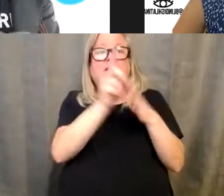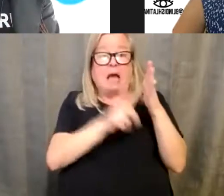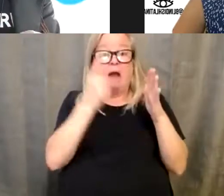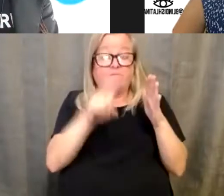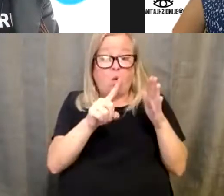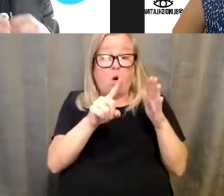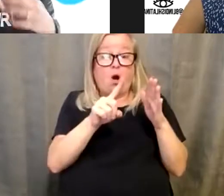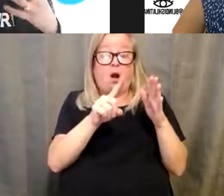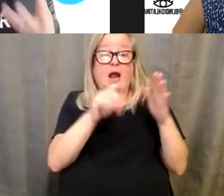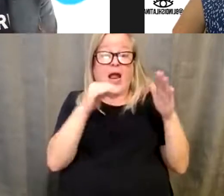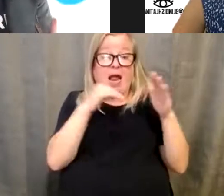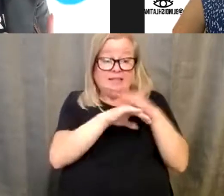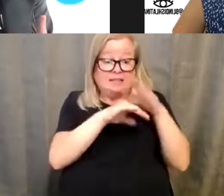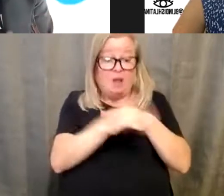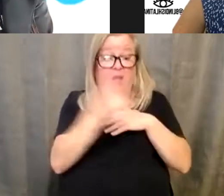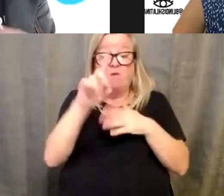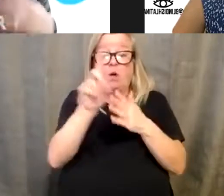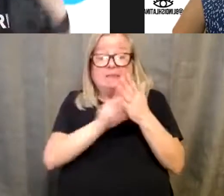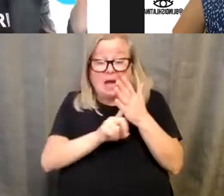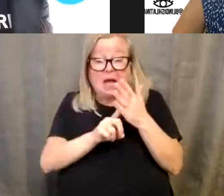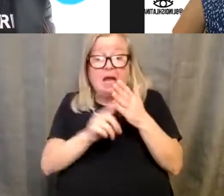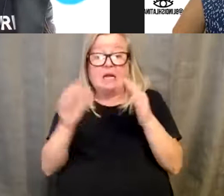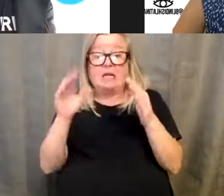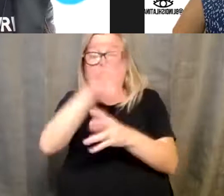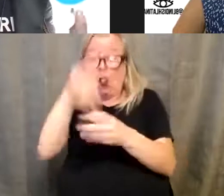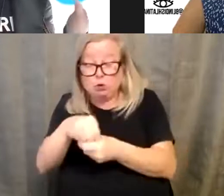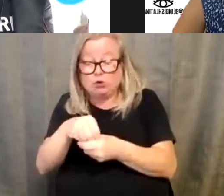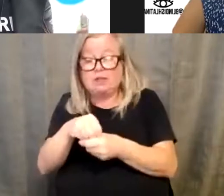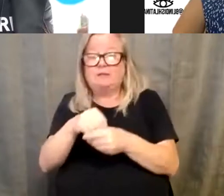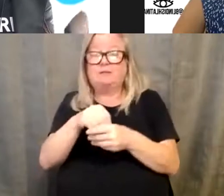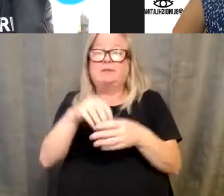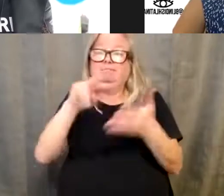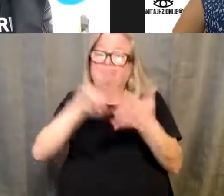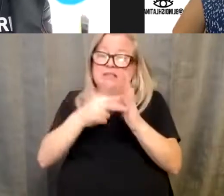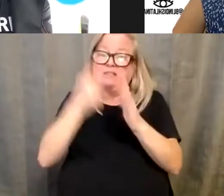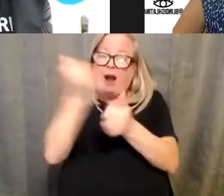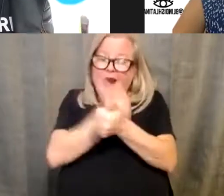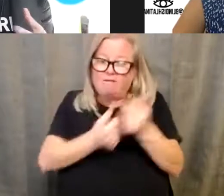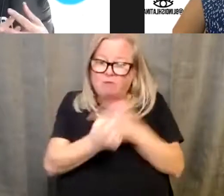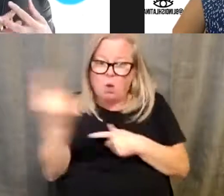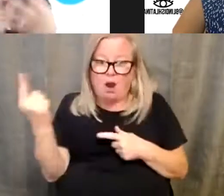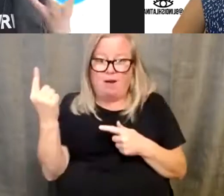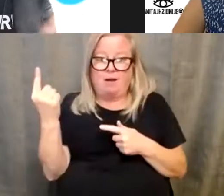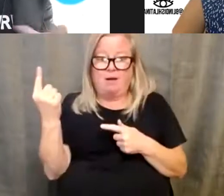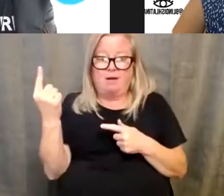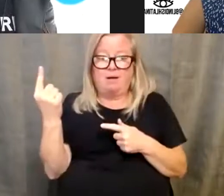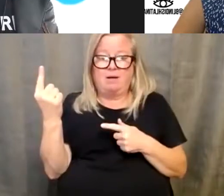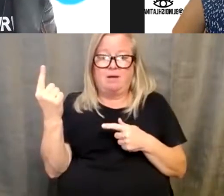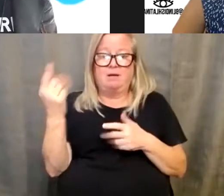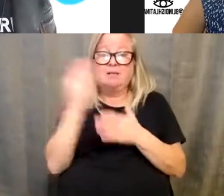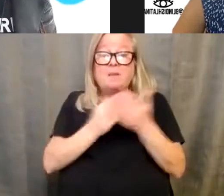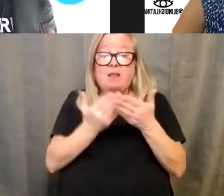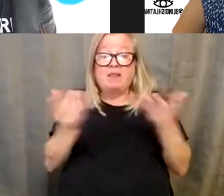are able to design for everybody. Some of the best practices that we've done during this workshop are already